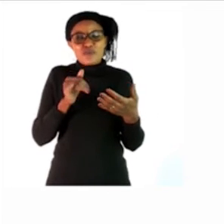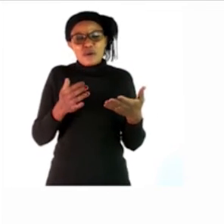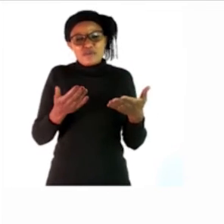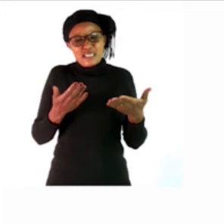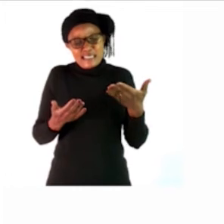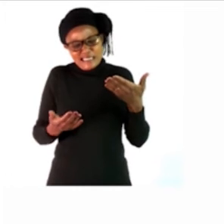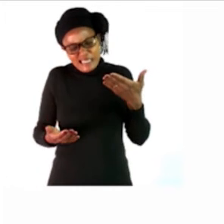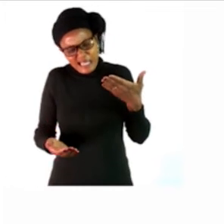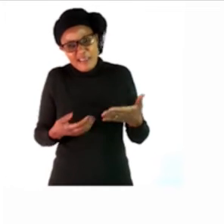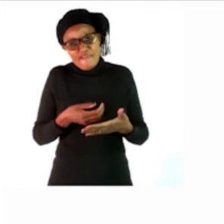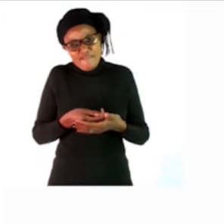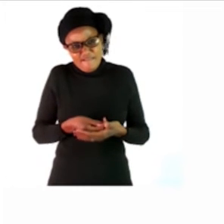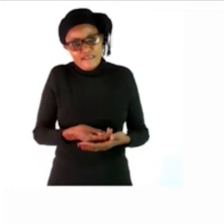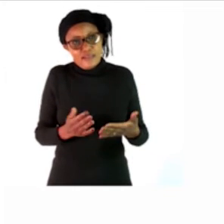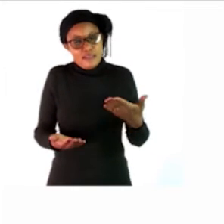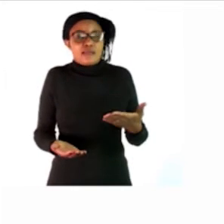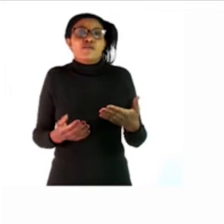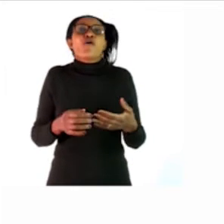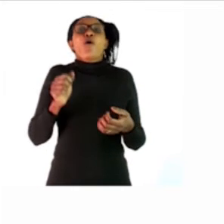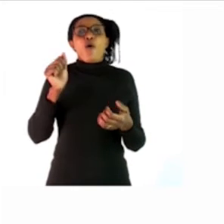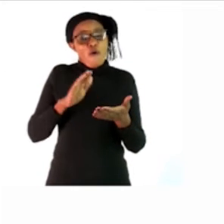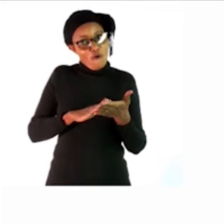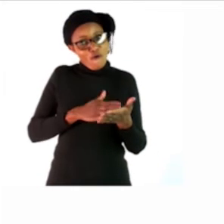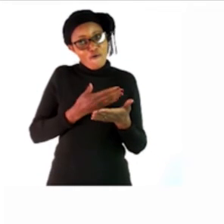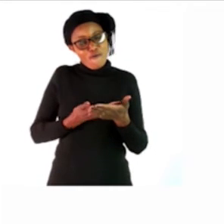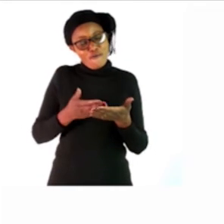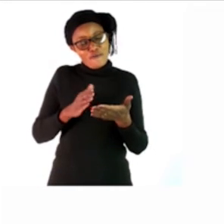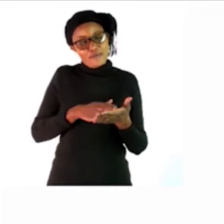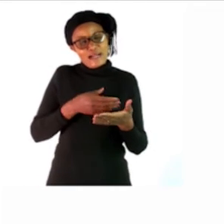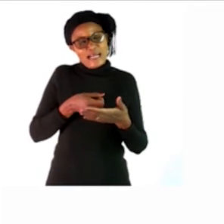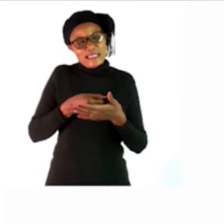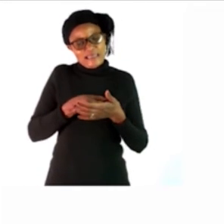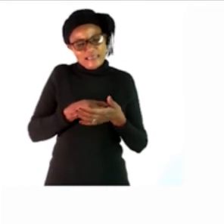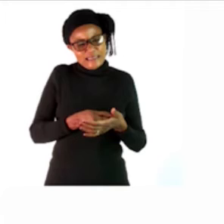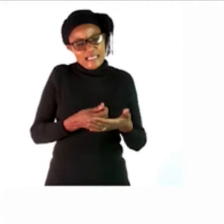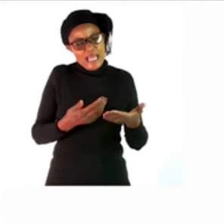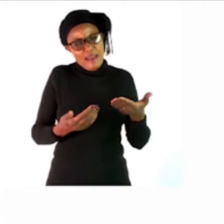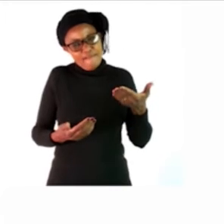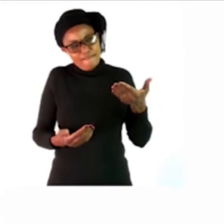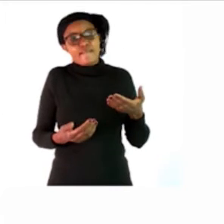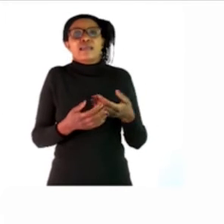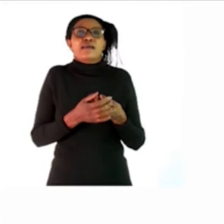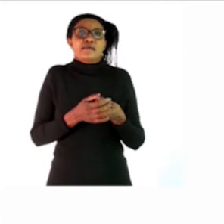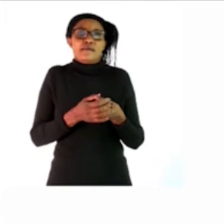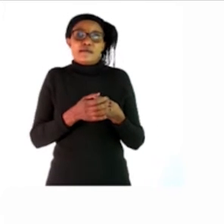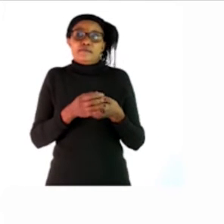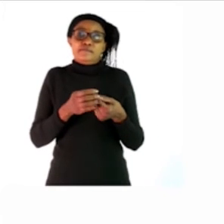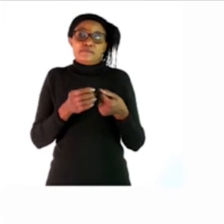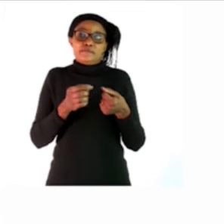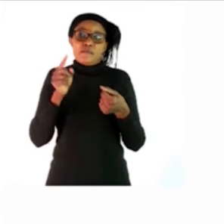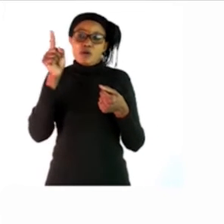heavy? The glue. So now you have to circle, make a